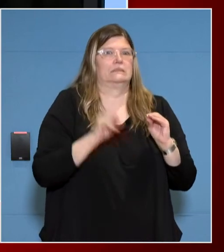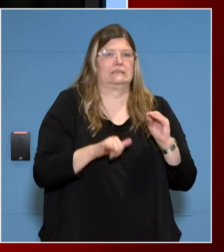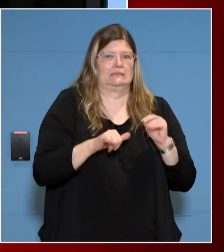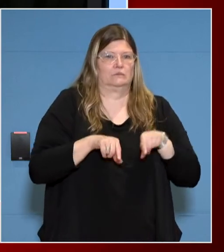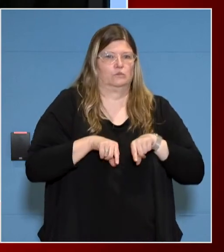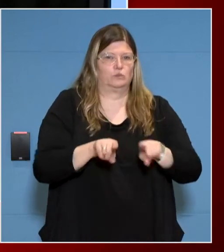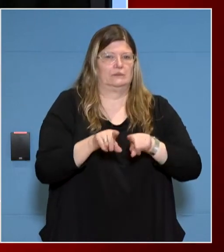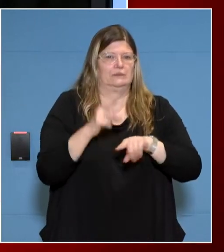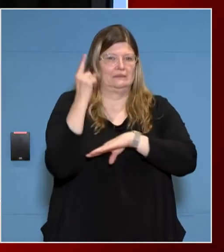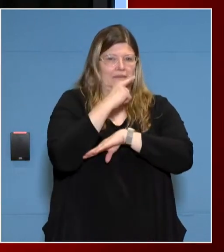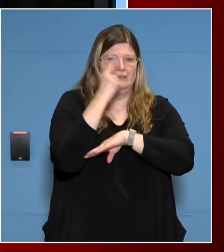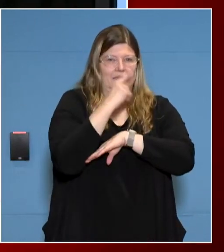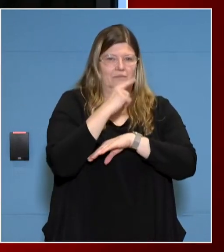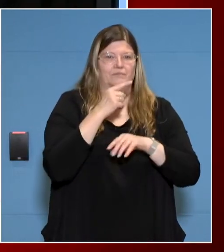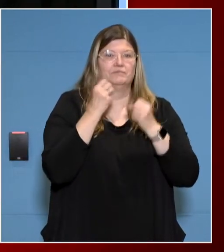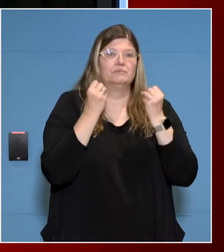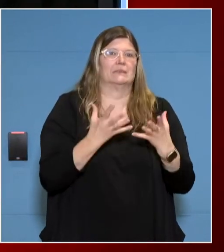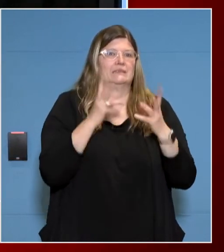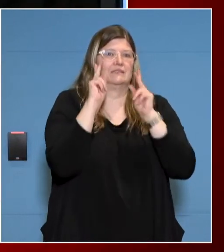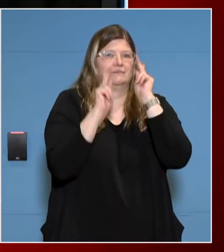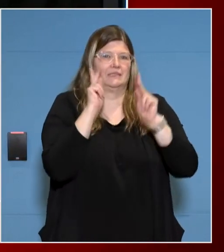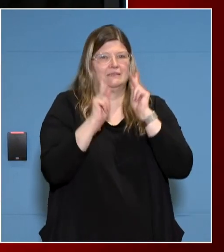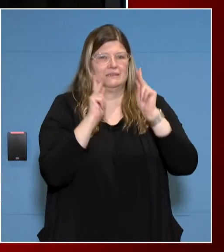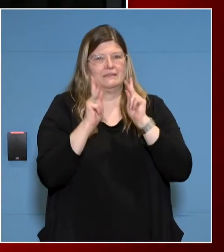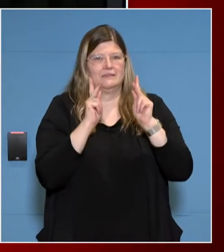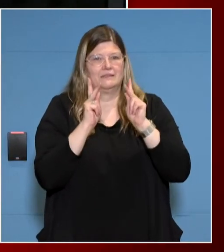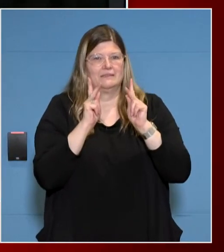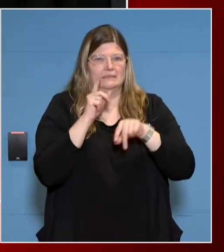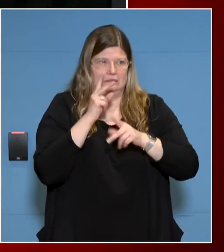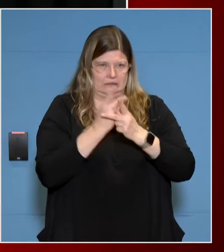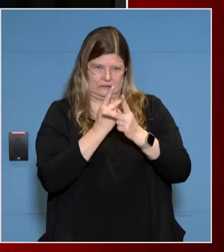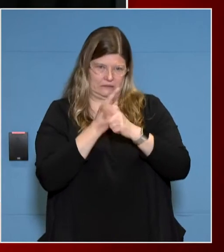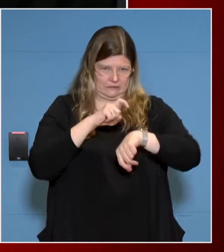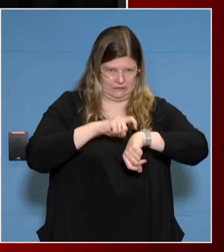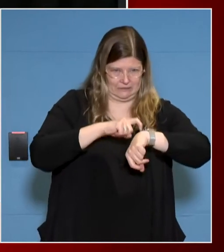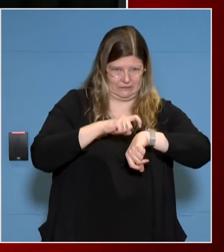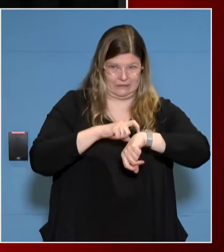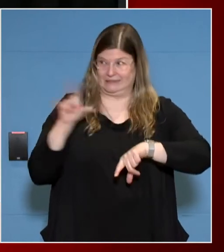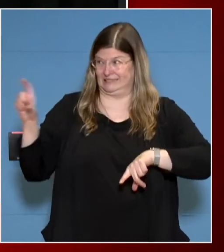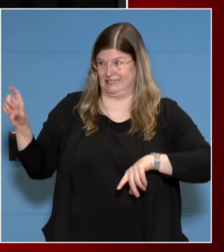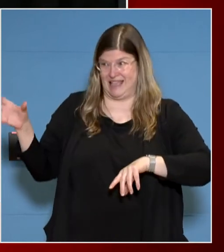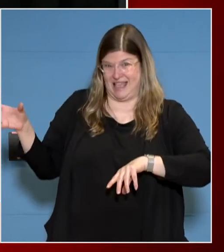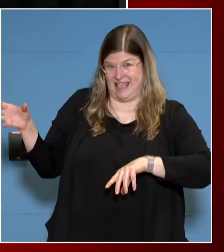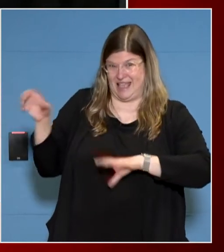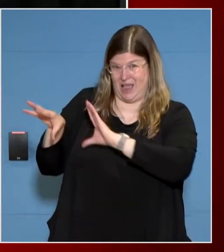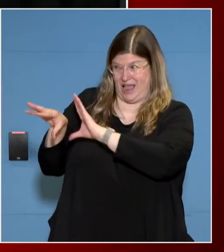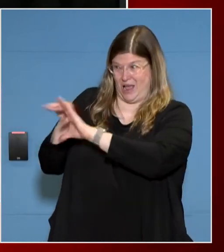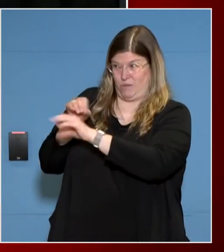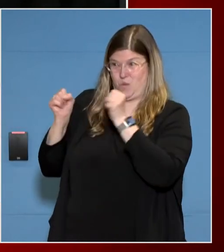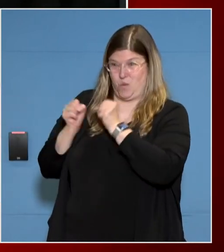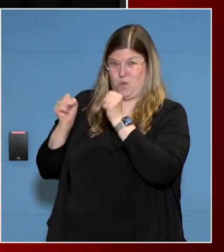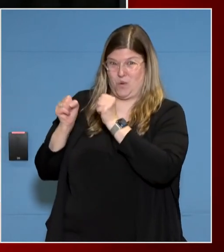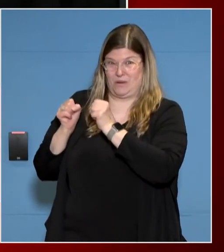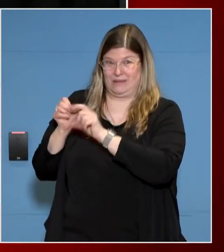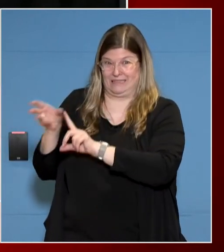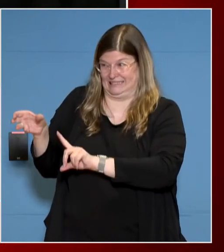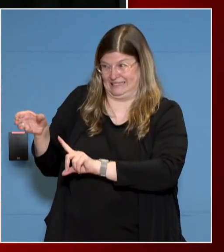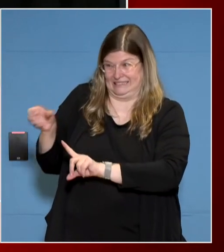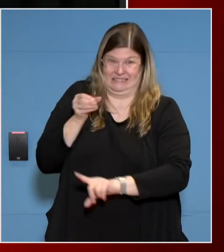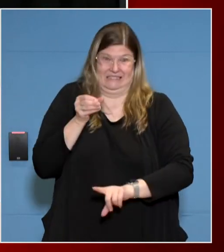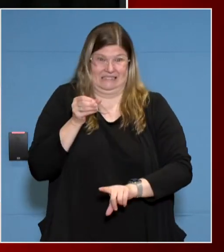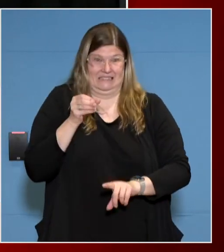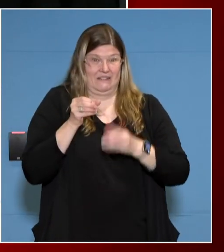who do this very timed process of drawing up the 6 doses, 5 doses, or 6 doses if they can get one, to make sure